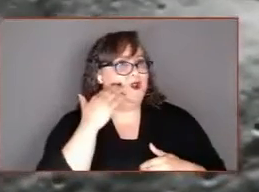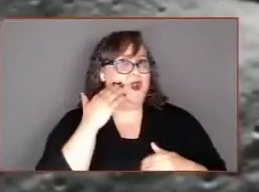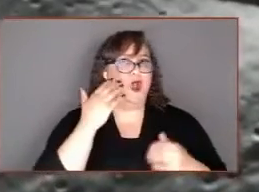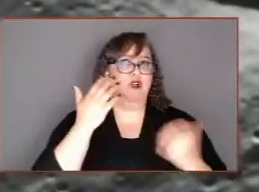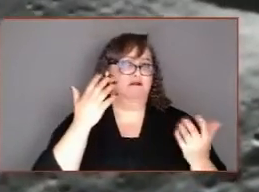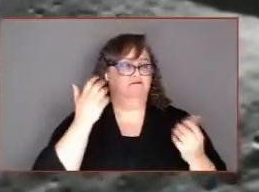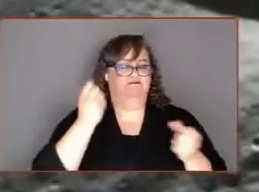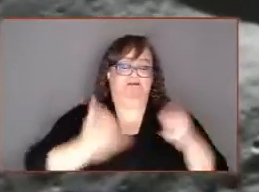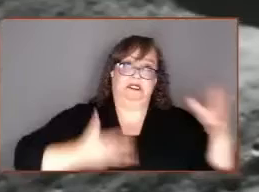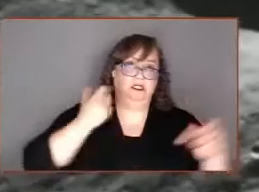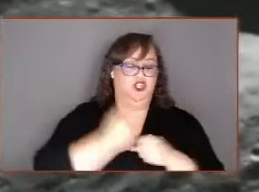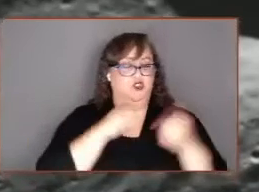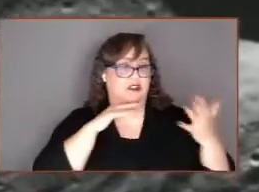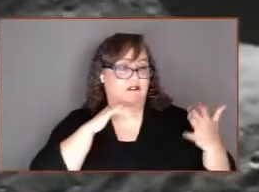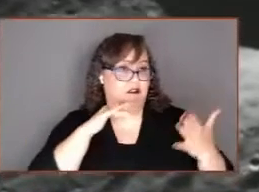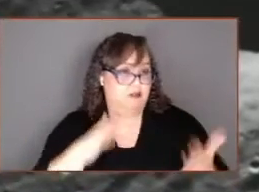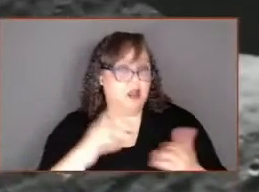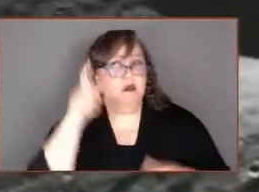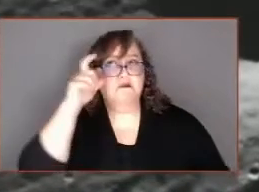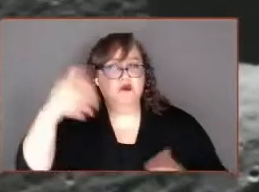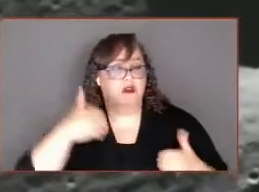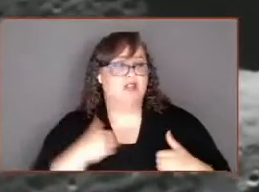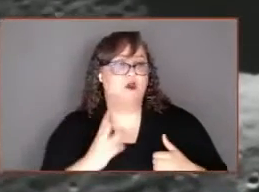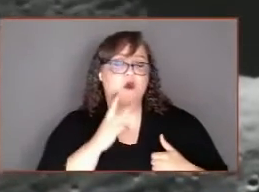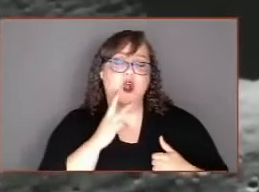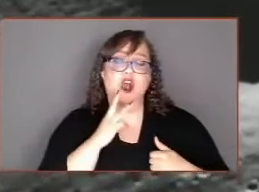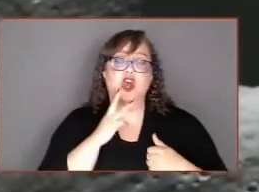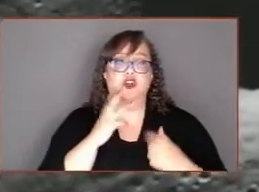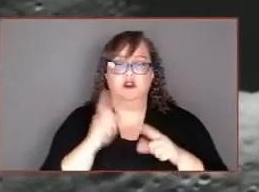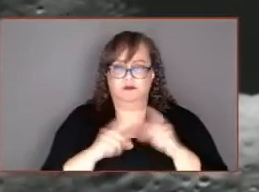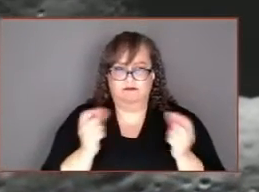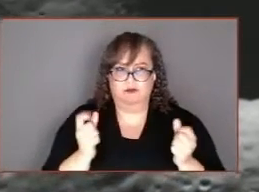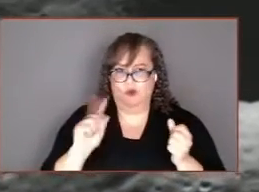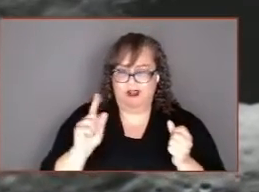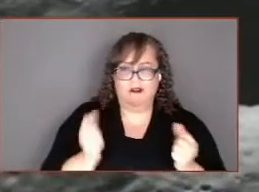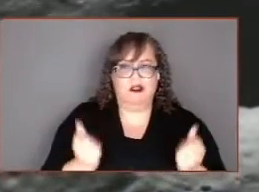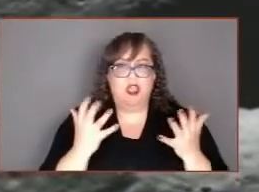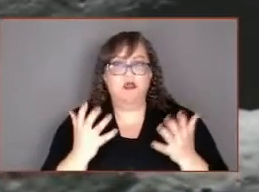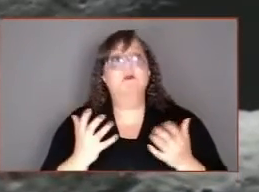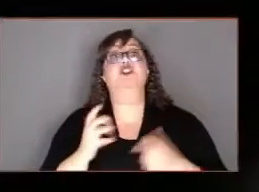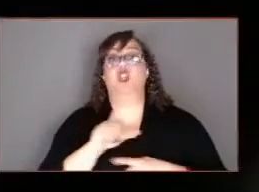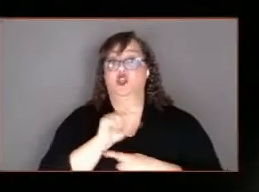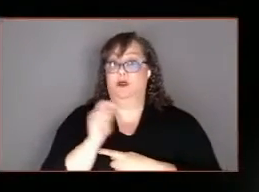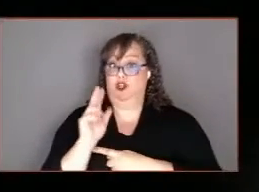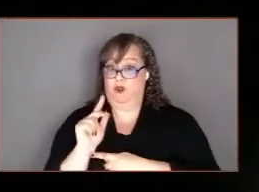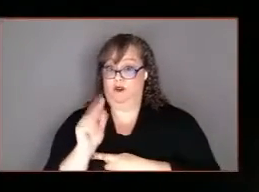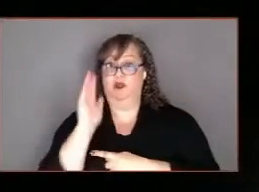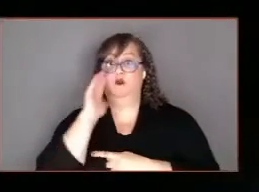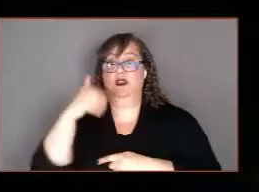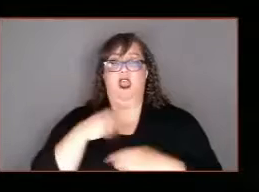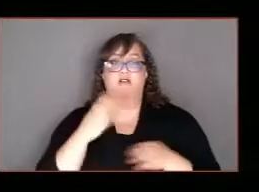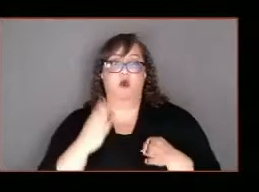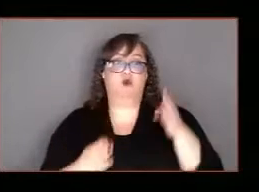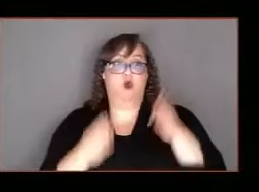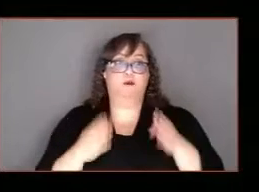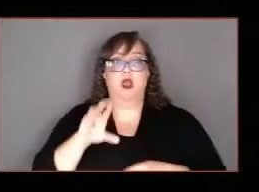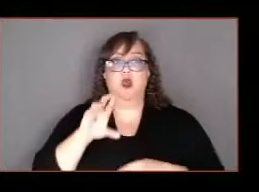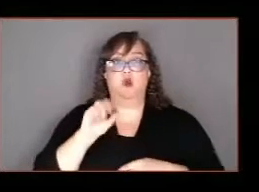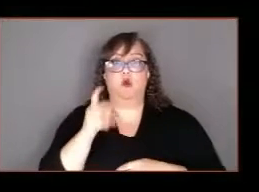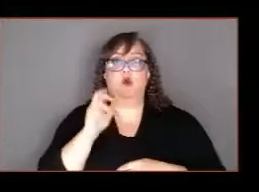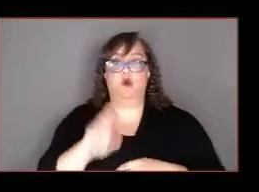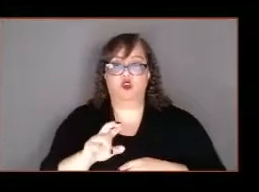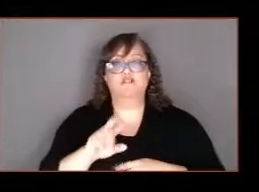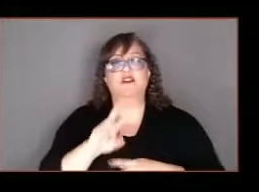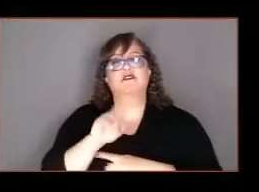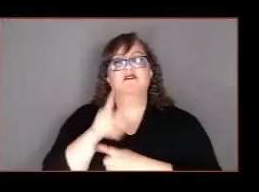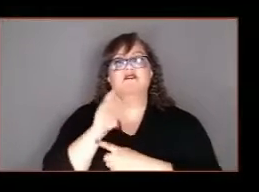In 2023, a robotic rover will explore the moon's surface in search of water ice. NASA's Viper moon rover will perform